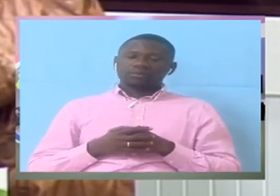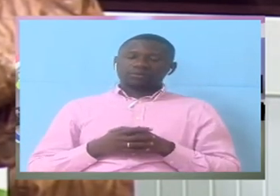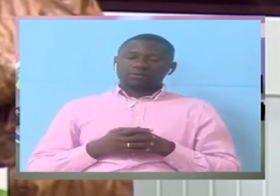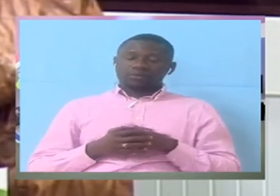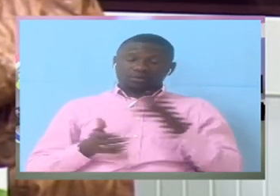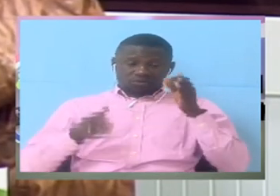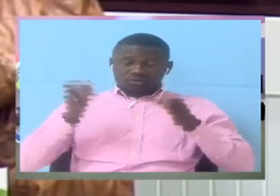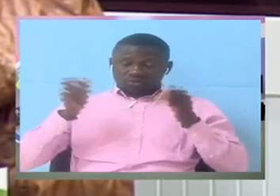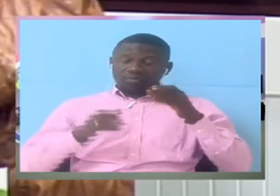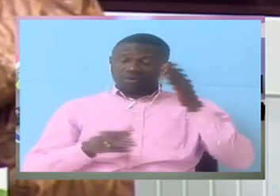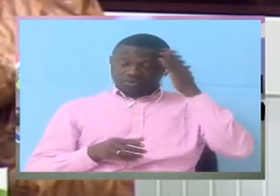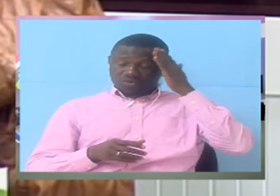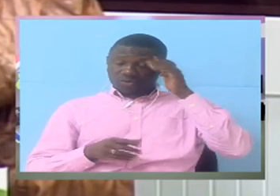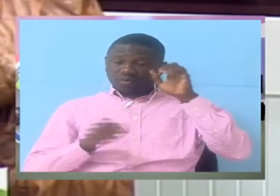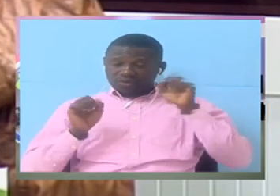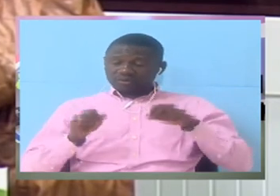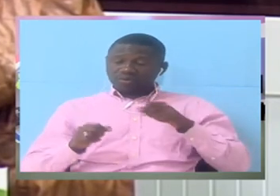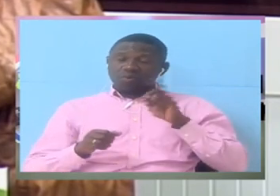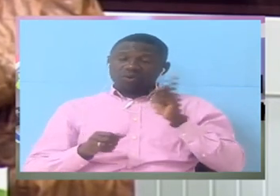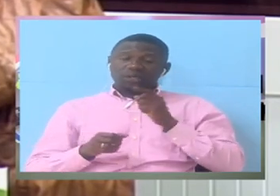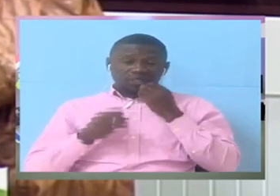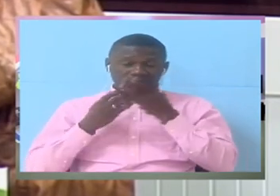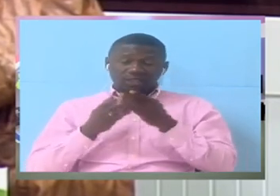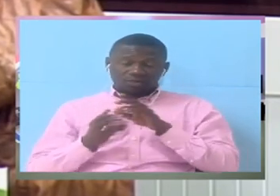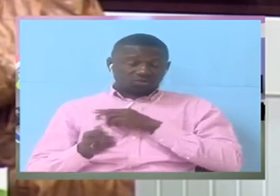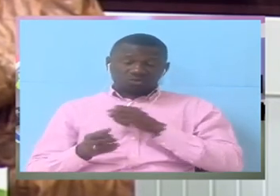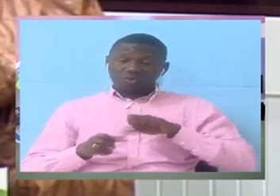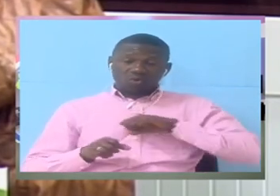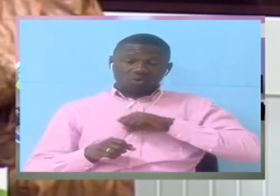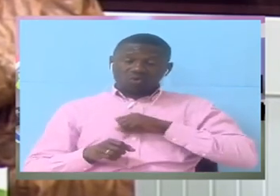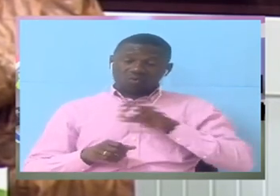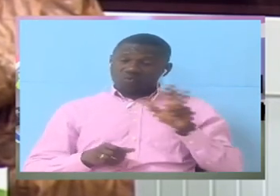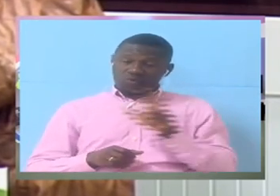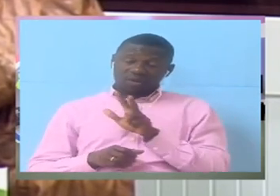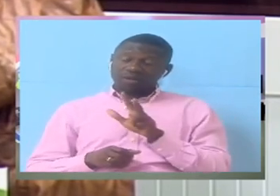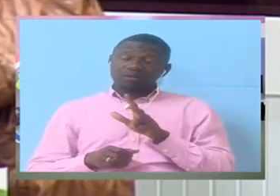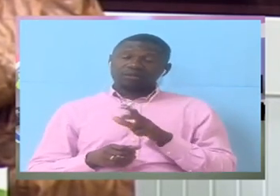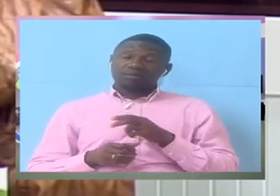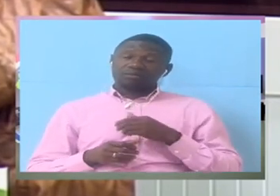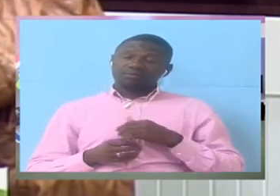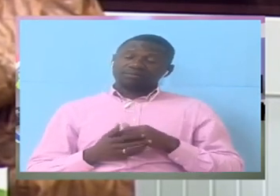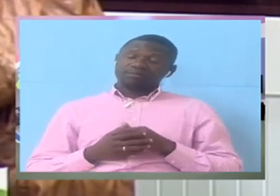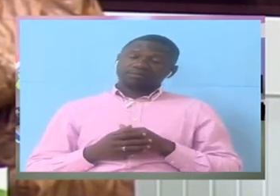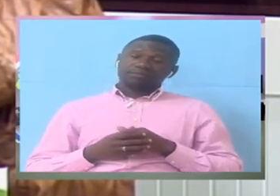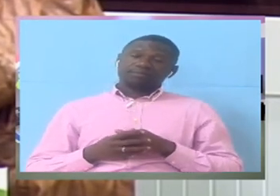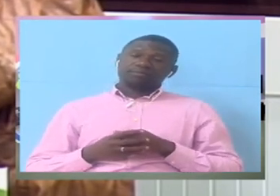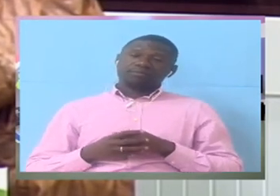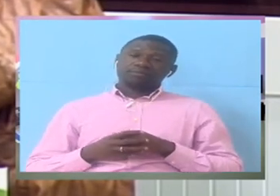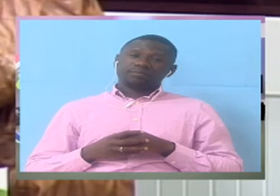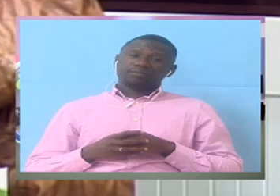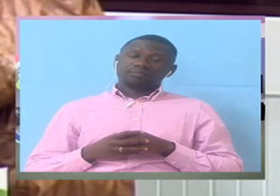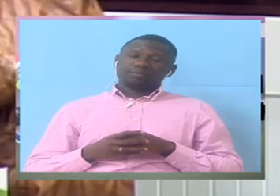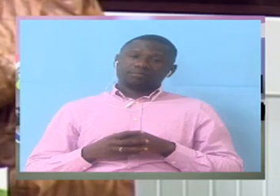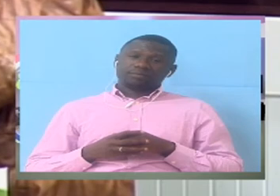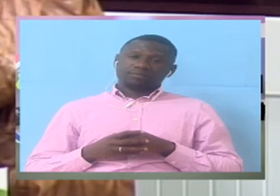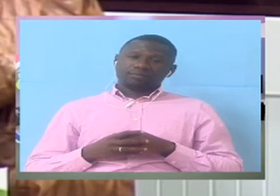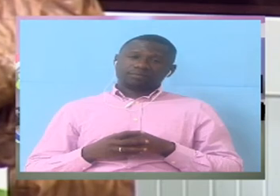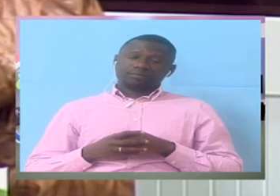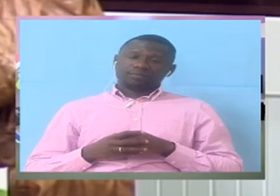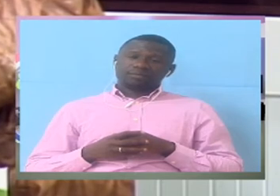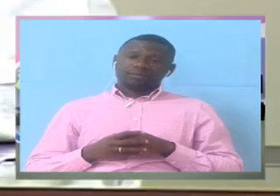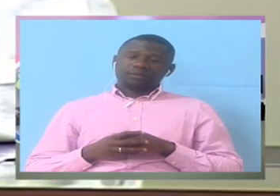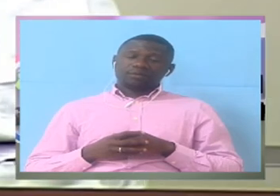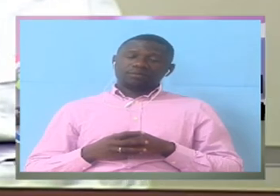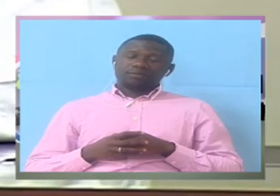the court may also be able to come to the conclusion that perhaps what he said was not through his own will. But in